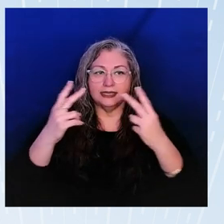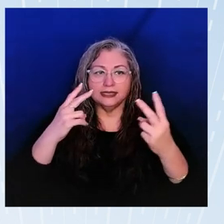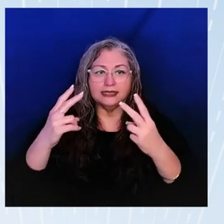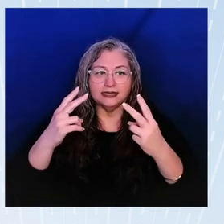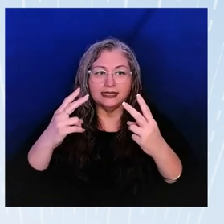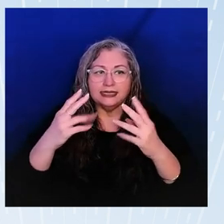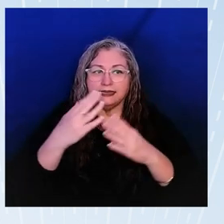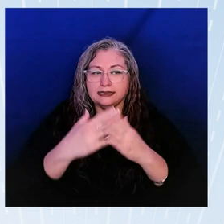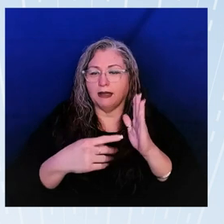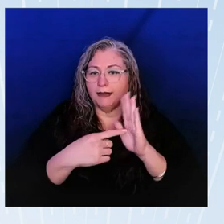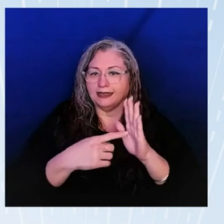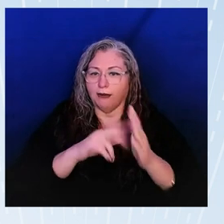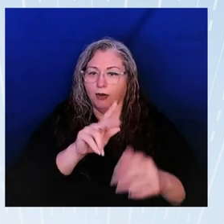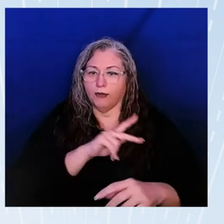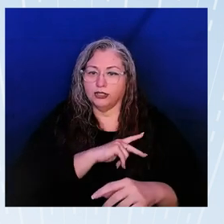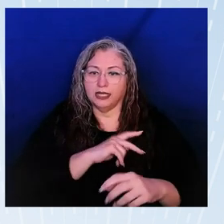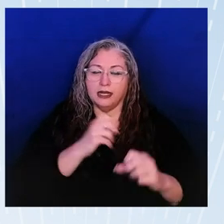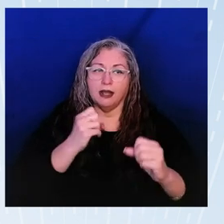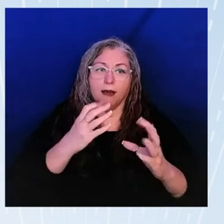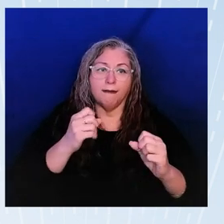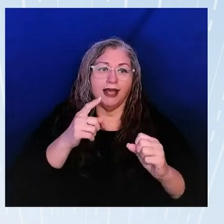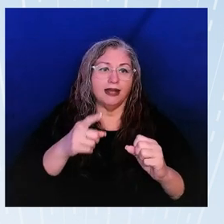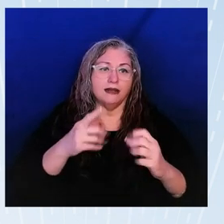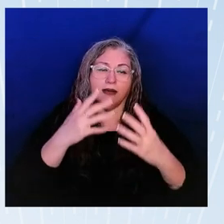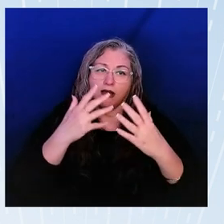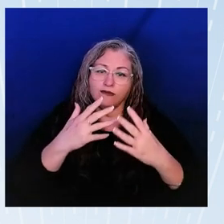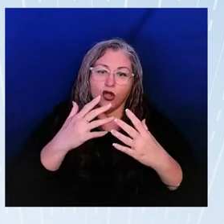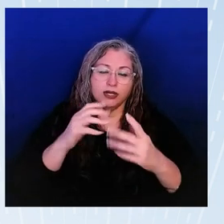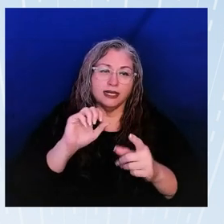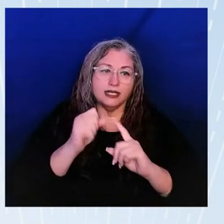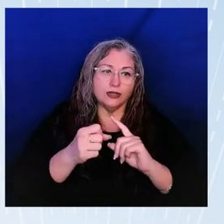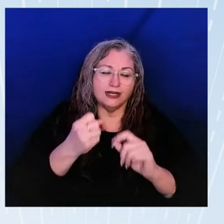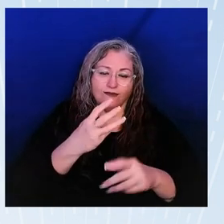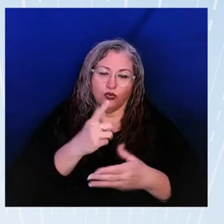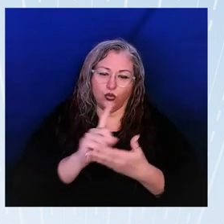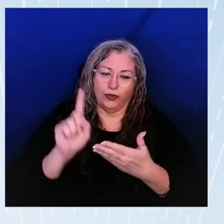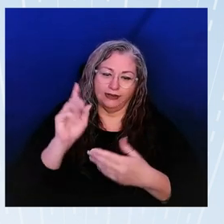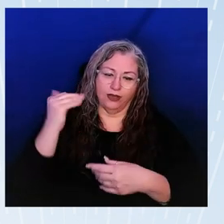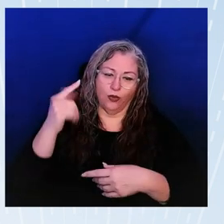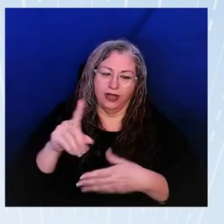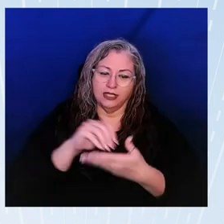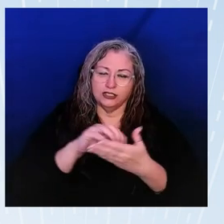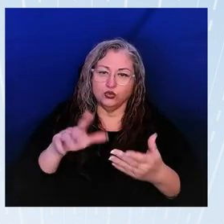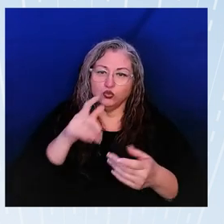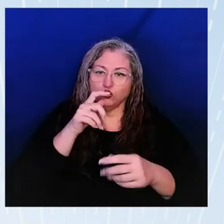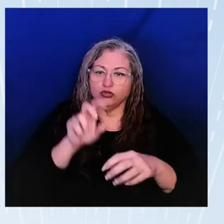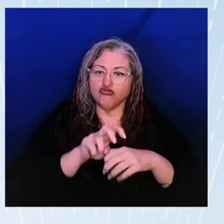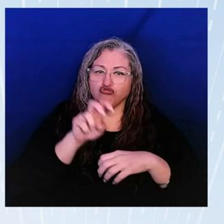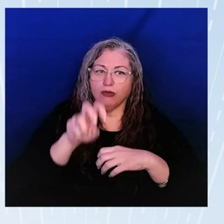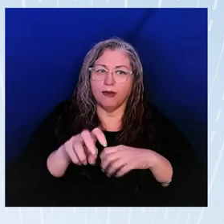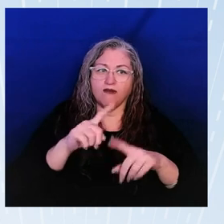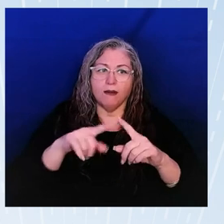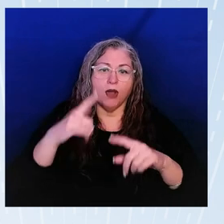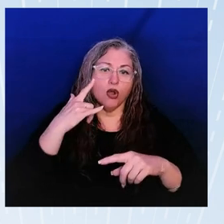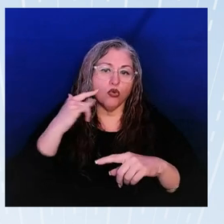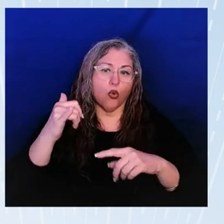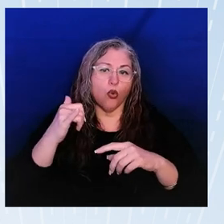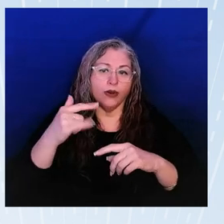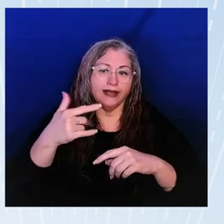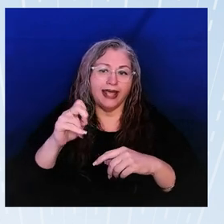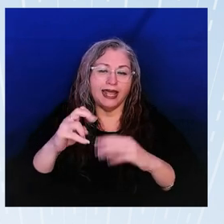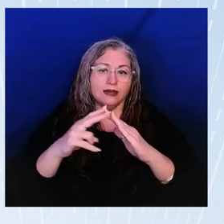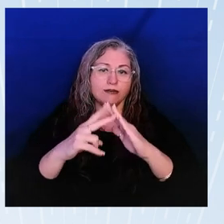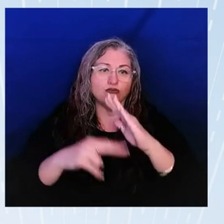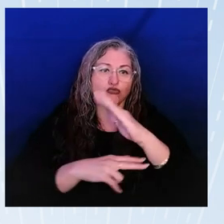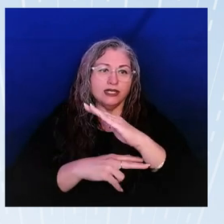examples, many unfortunate incidents. In a few weeks back, there was a student who jumped off from the Golden Gate Bridge and ended his